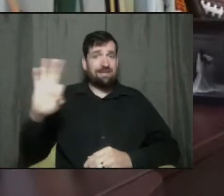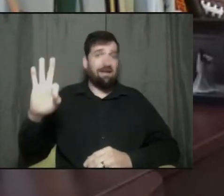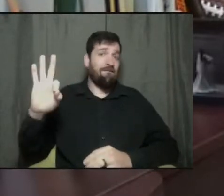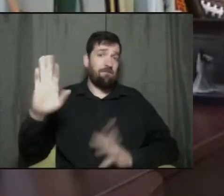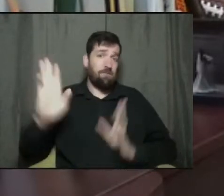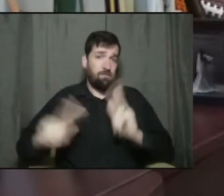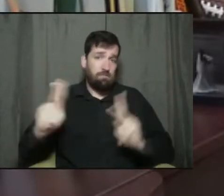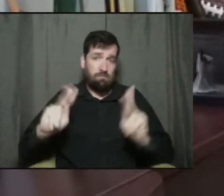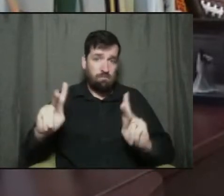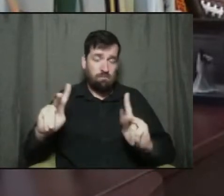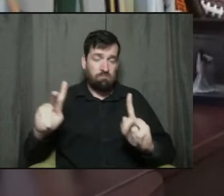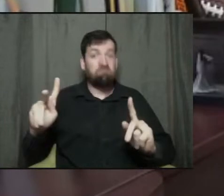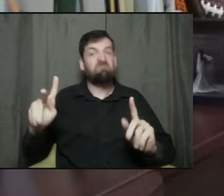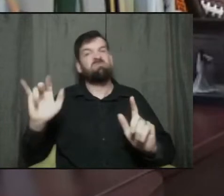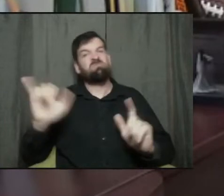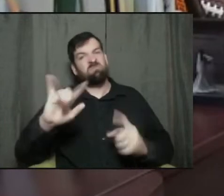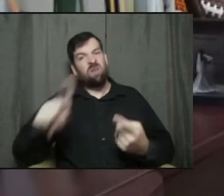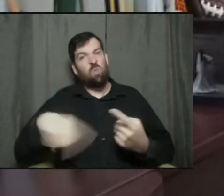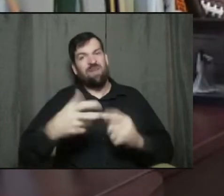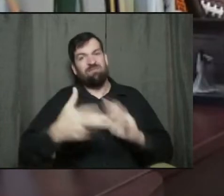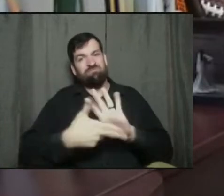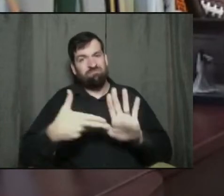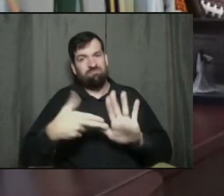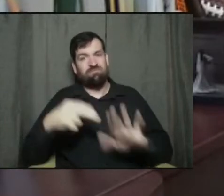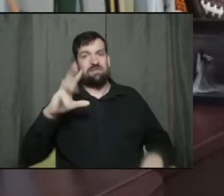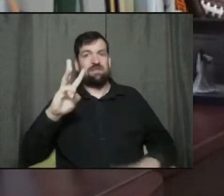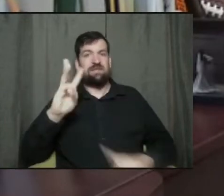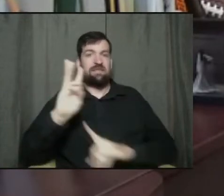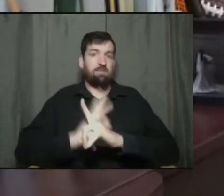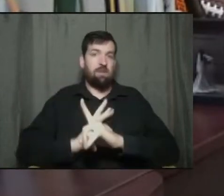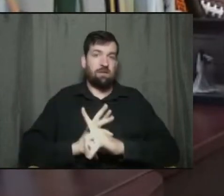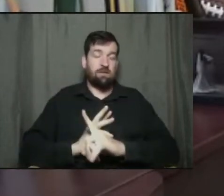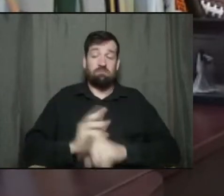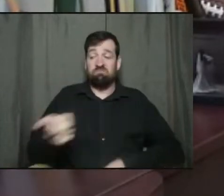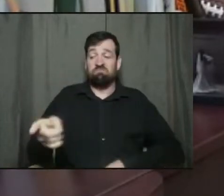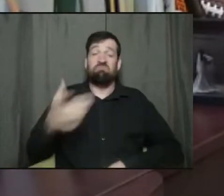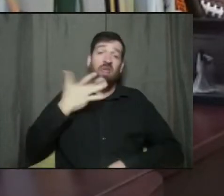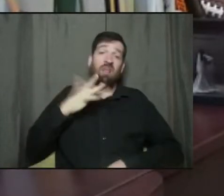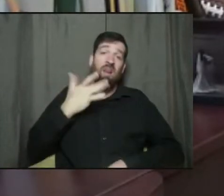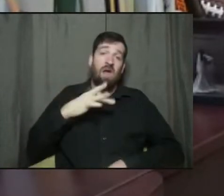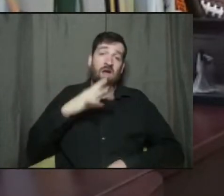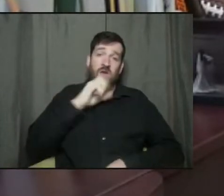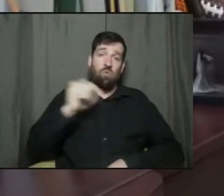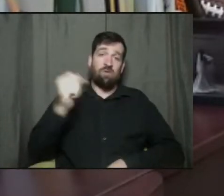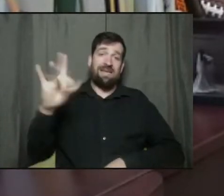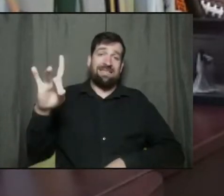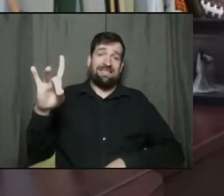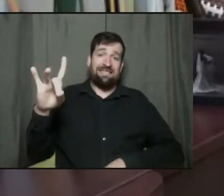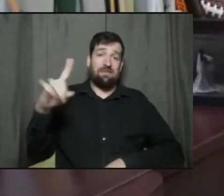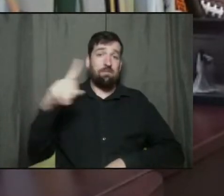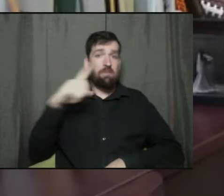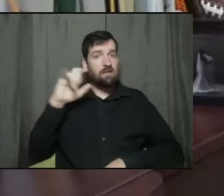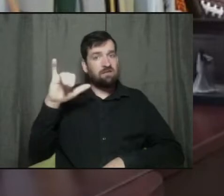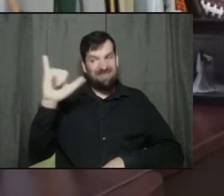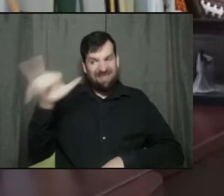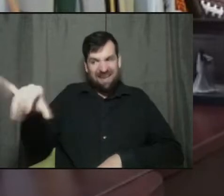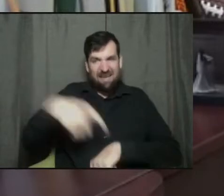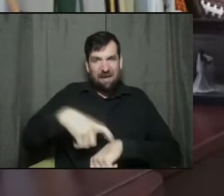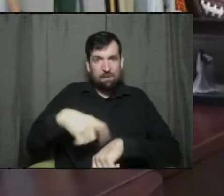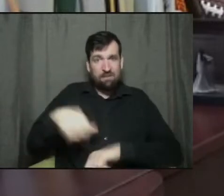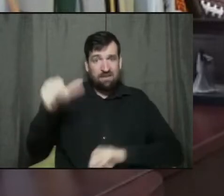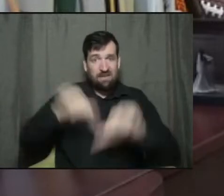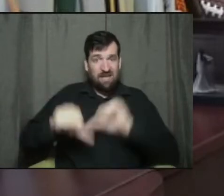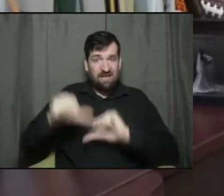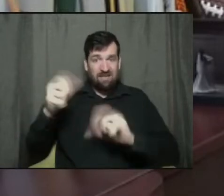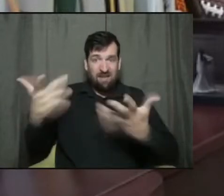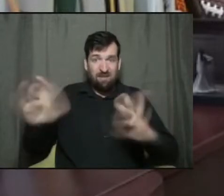like I said, when I was diagnosed at 6 months, they said, hey, he'd be lucky to live to age 18 because that's where the science was at the time. And it's